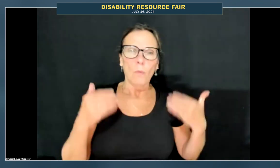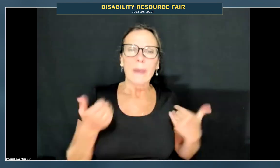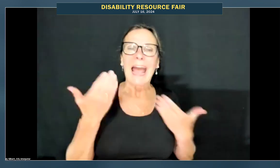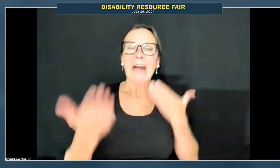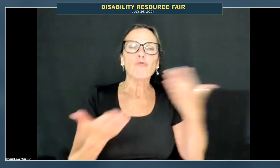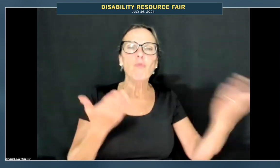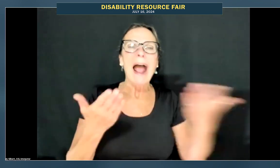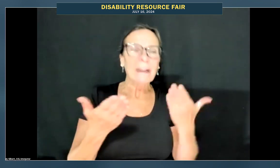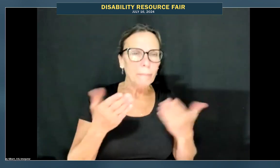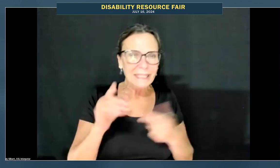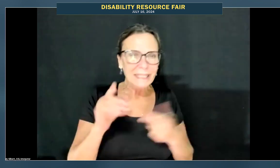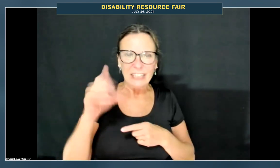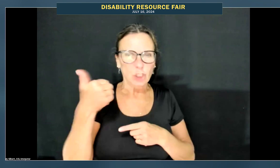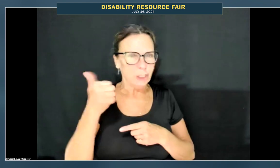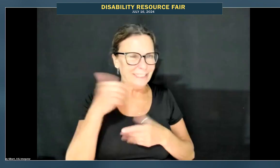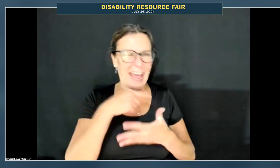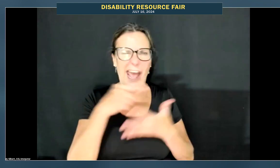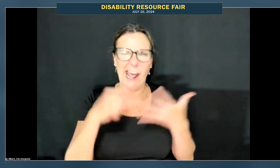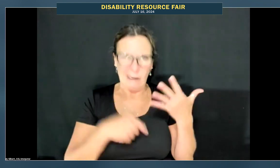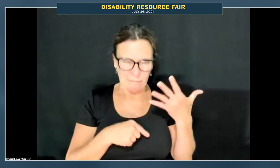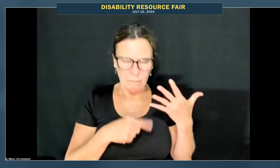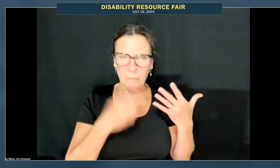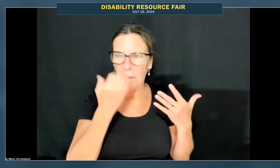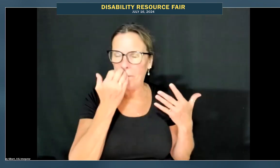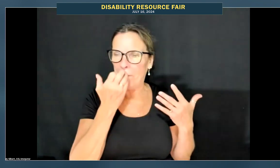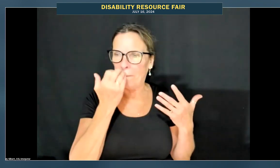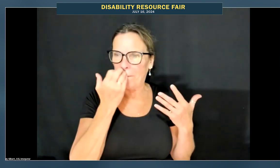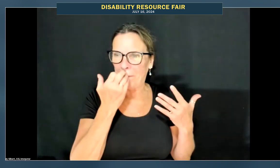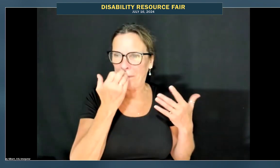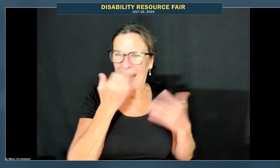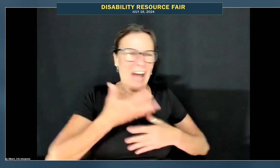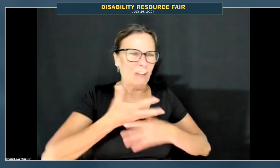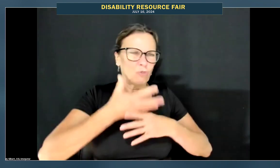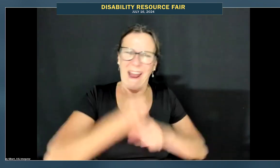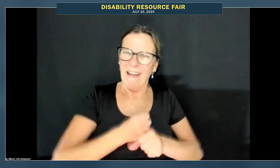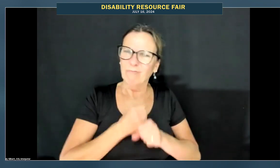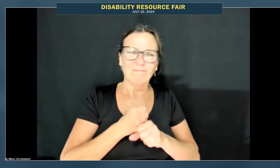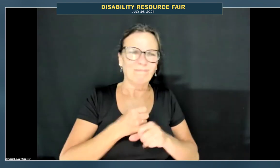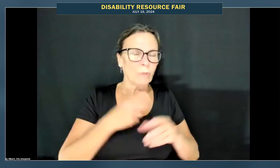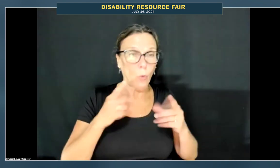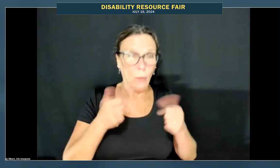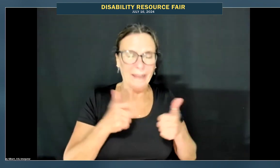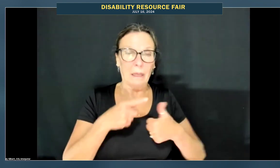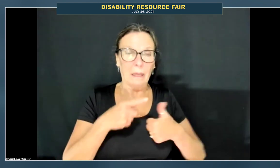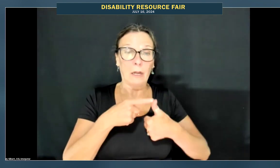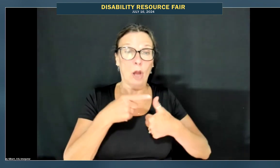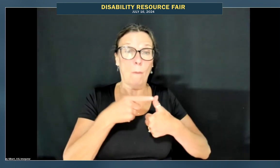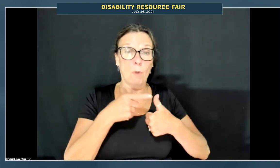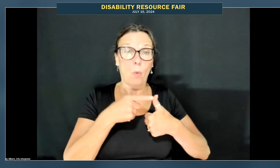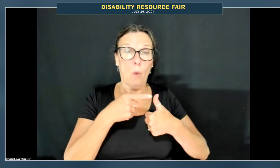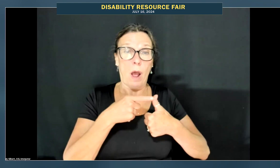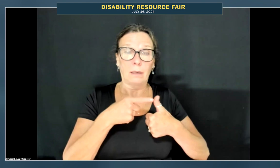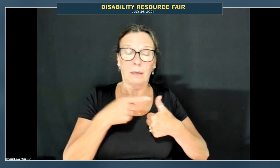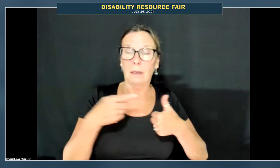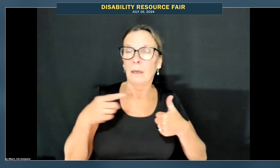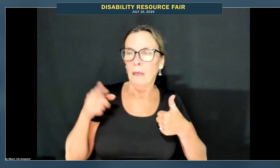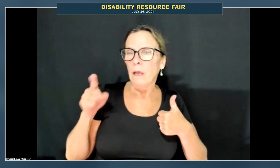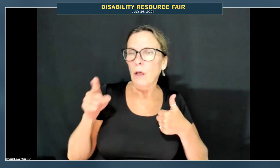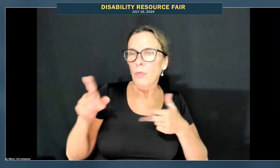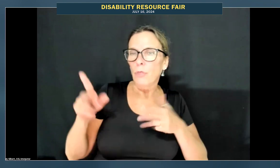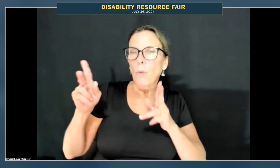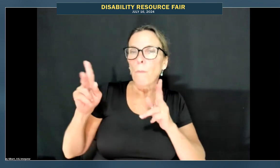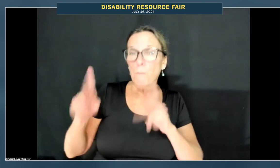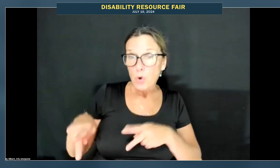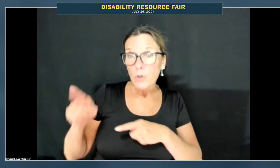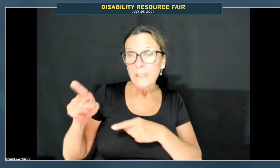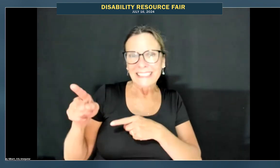the transition plan as adopted. I'll cover them very quickly. Number one was to have the person